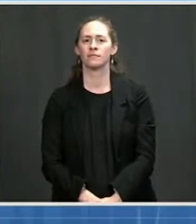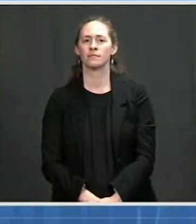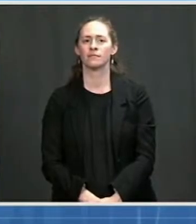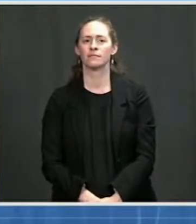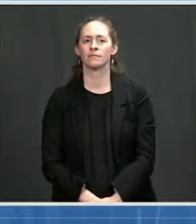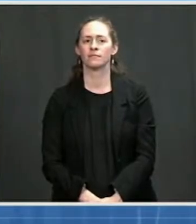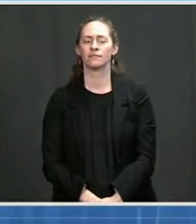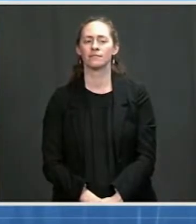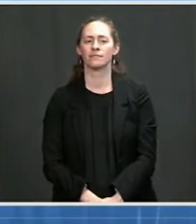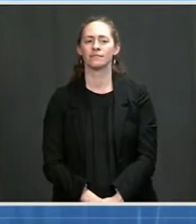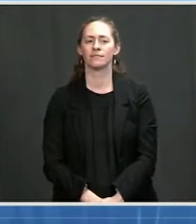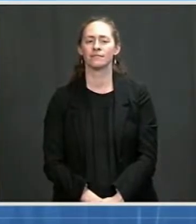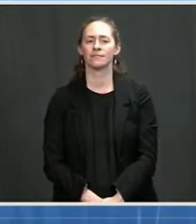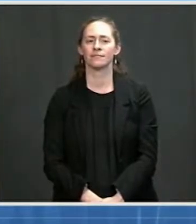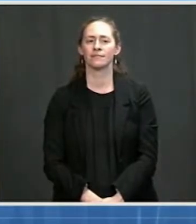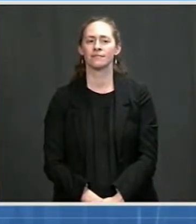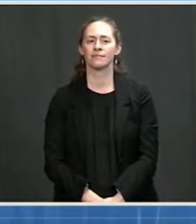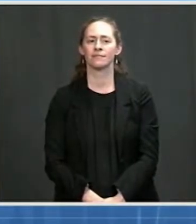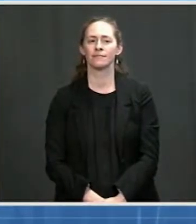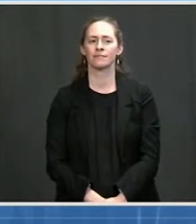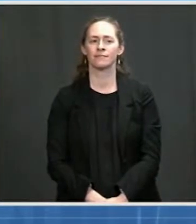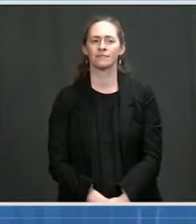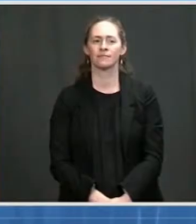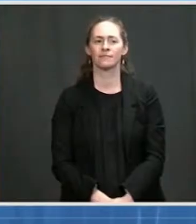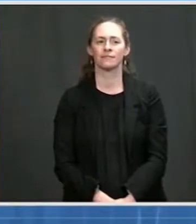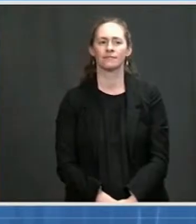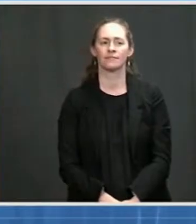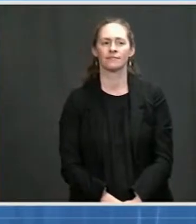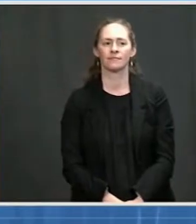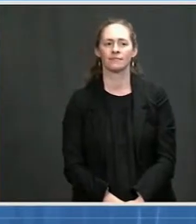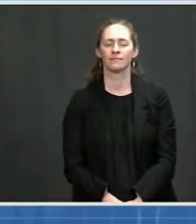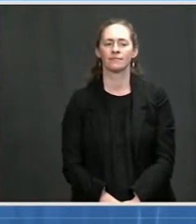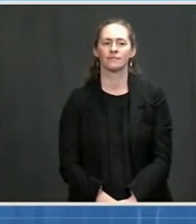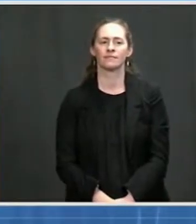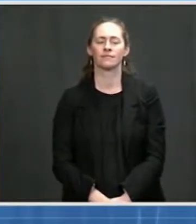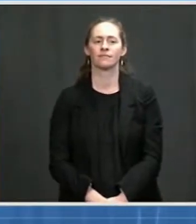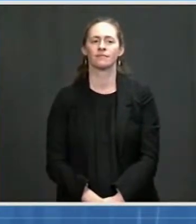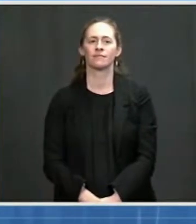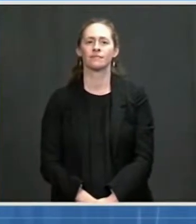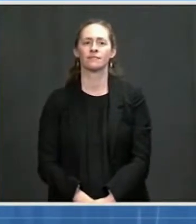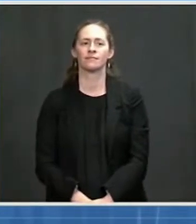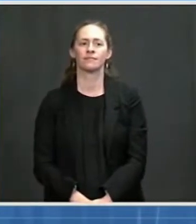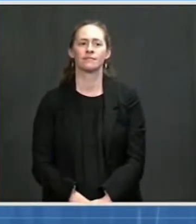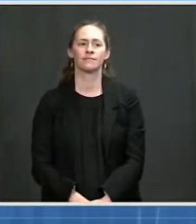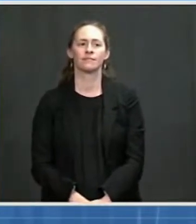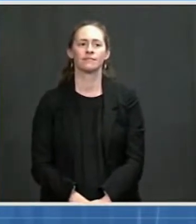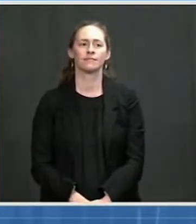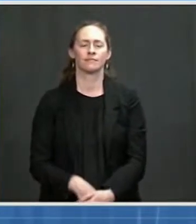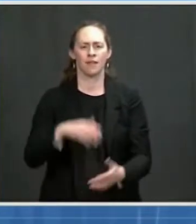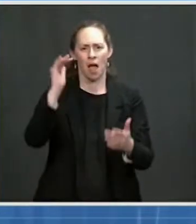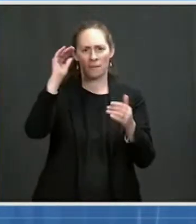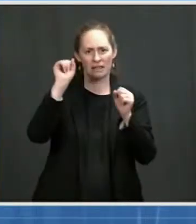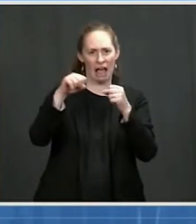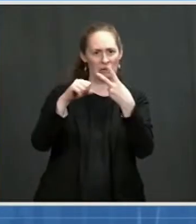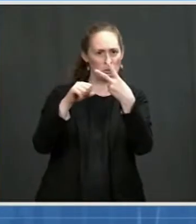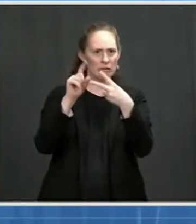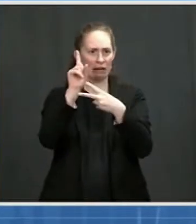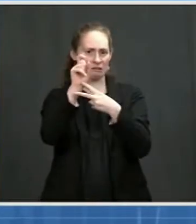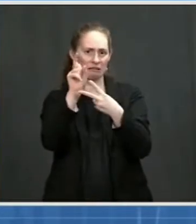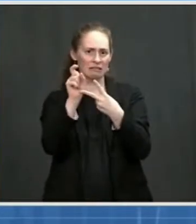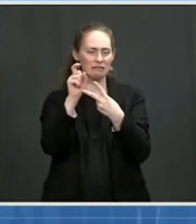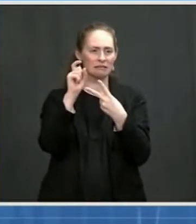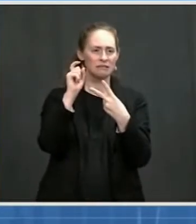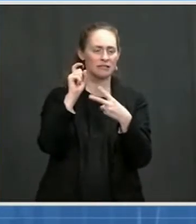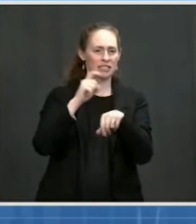Hello. Two questions, hopefully neither two are going to take too much time, but when will the first doses start